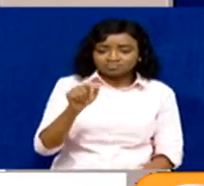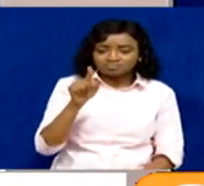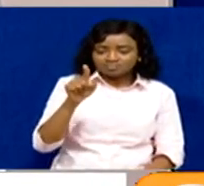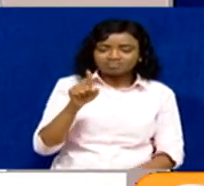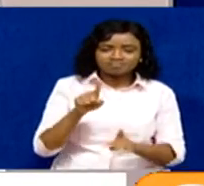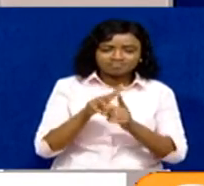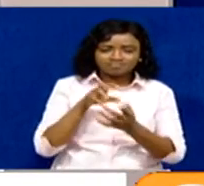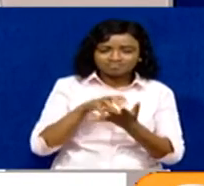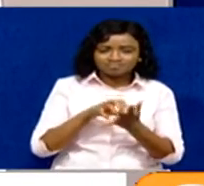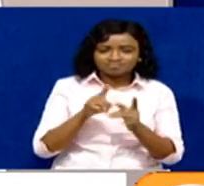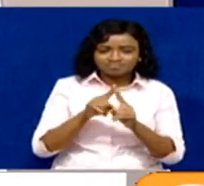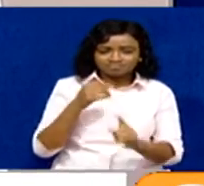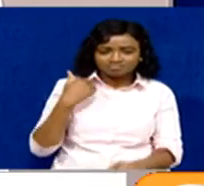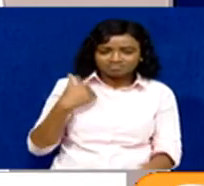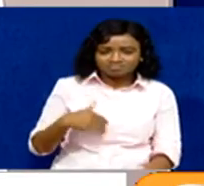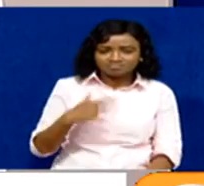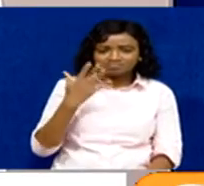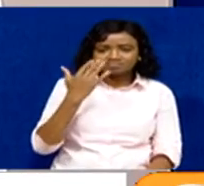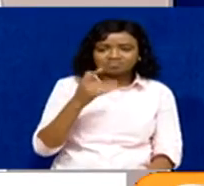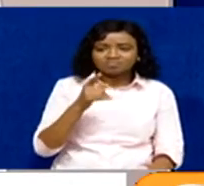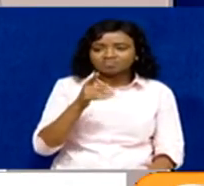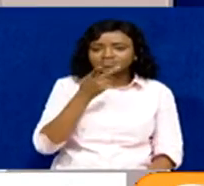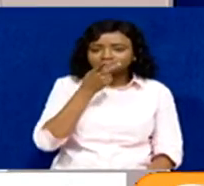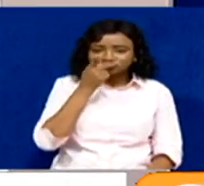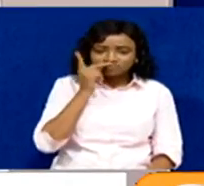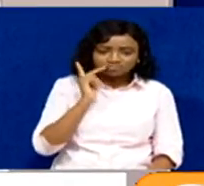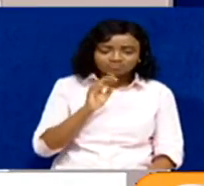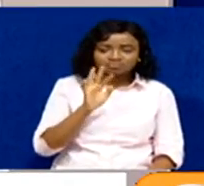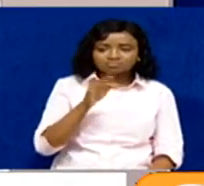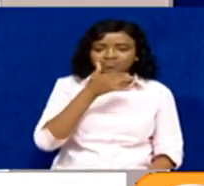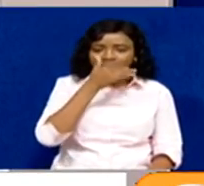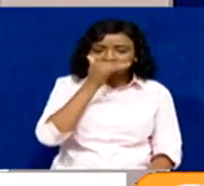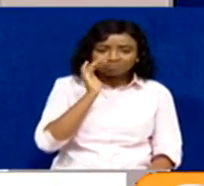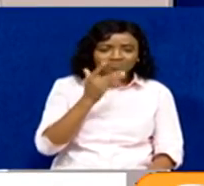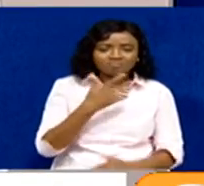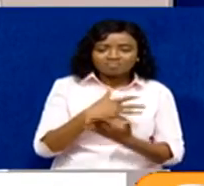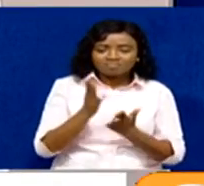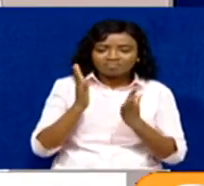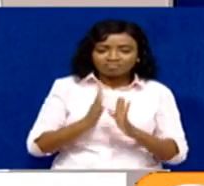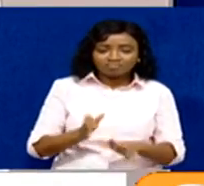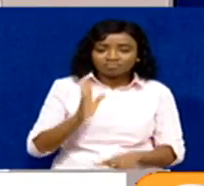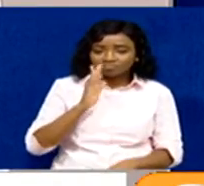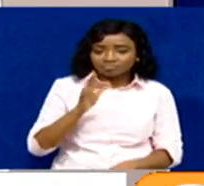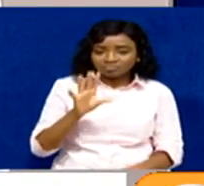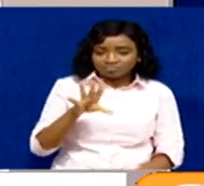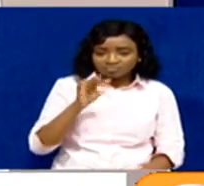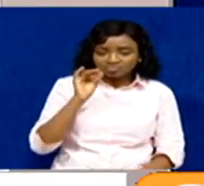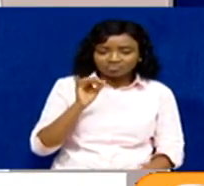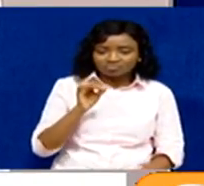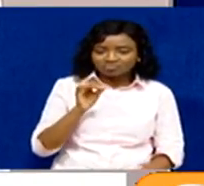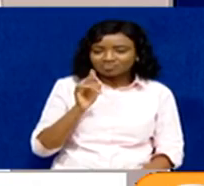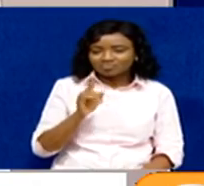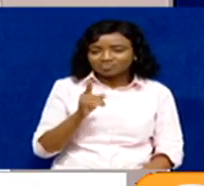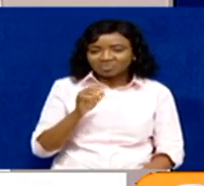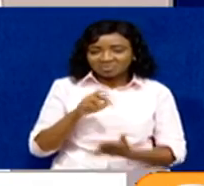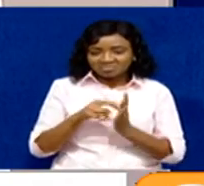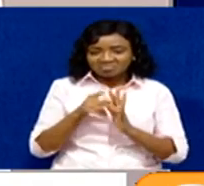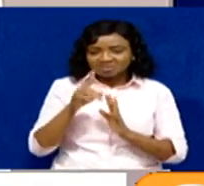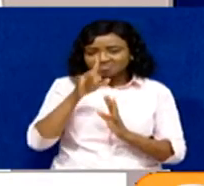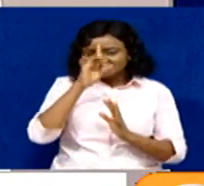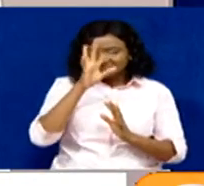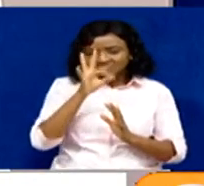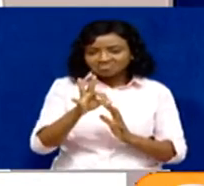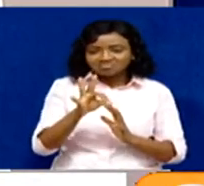or Mudavadi or whoever else they might put forward, it would not be because it would be a serious candidate who could